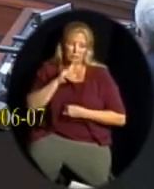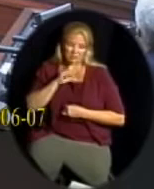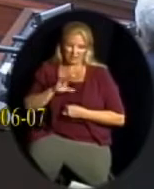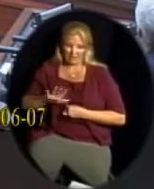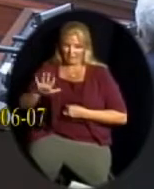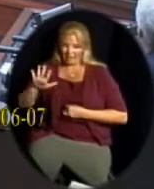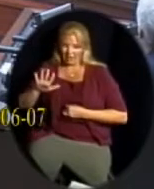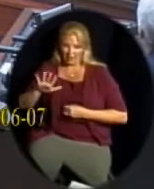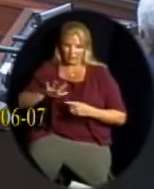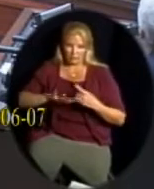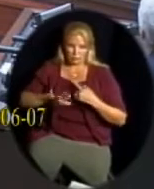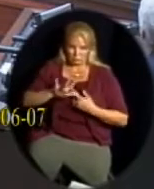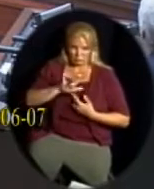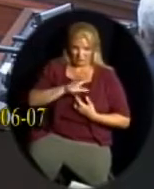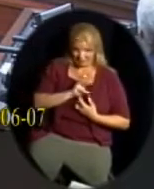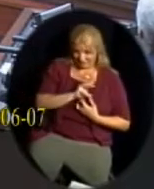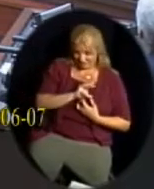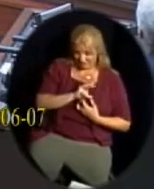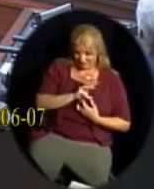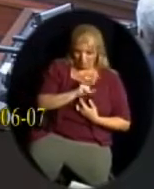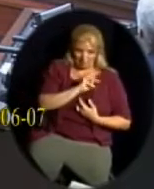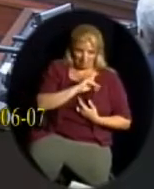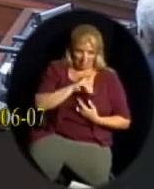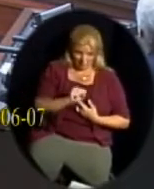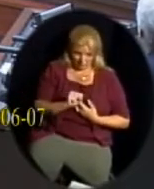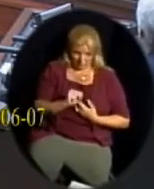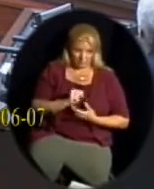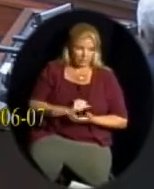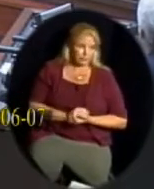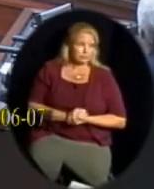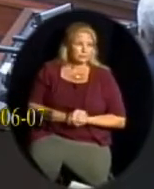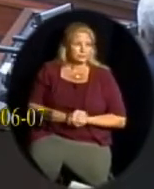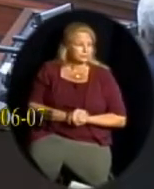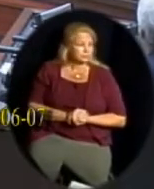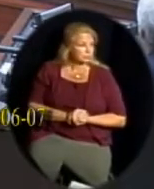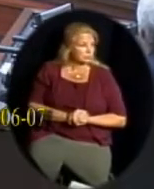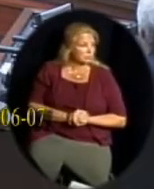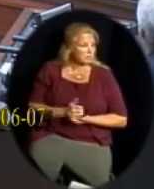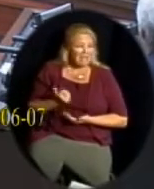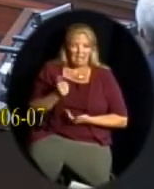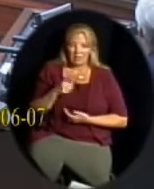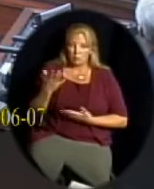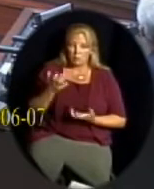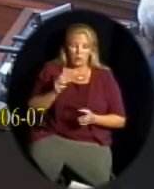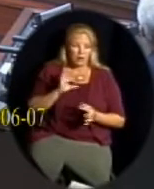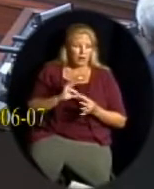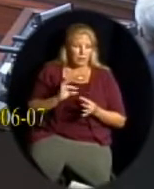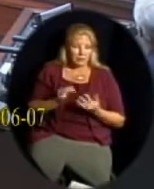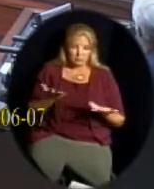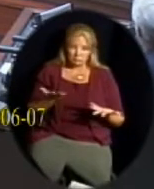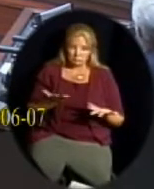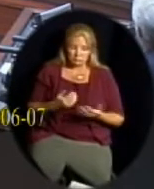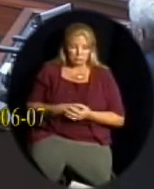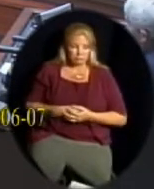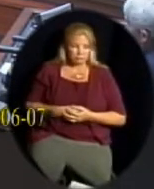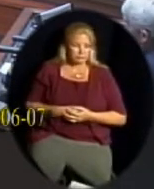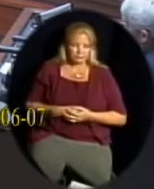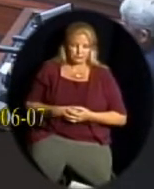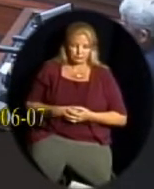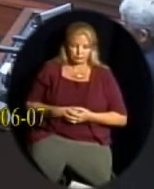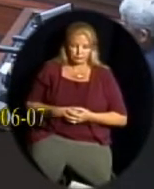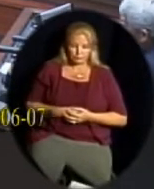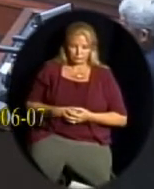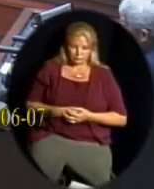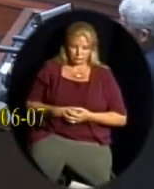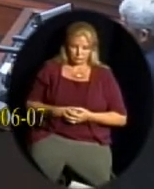You want to comment on that? Or would Randy I like to comment? can, if you'd like for me to. Yeah, just-